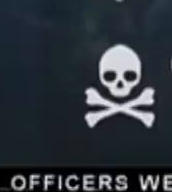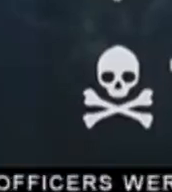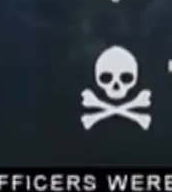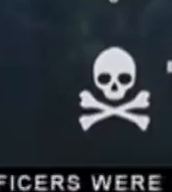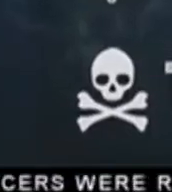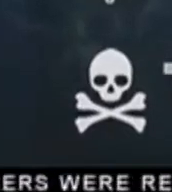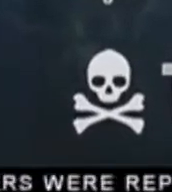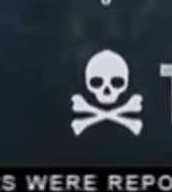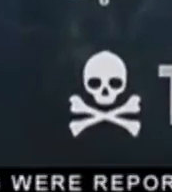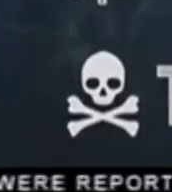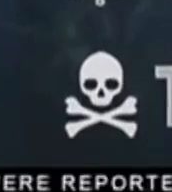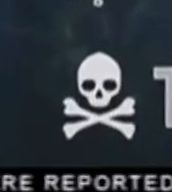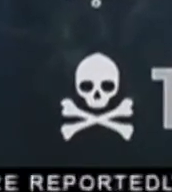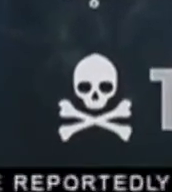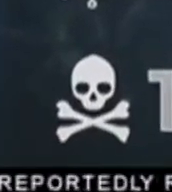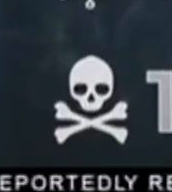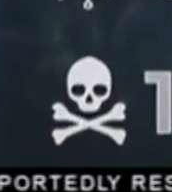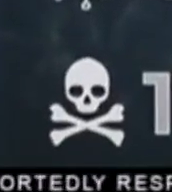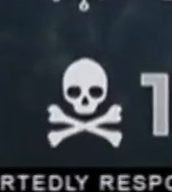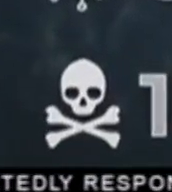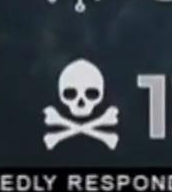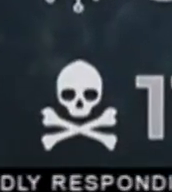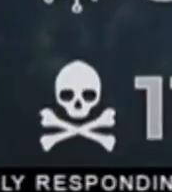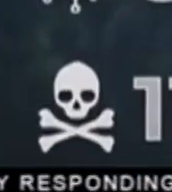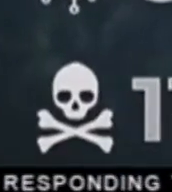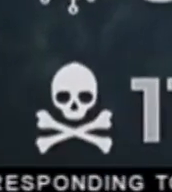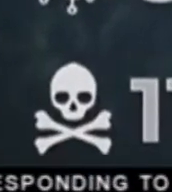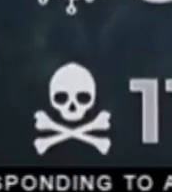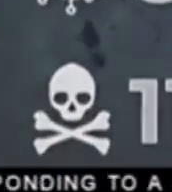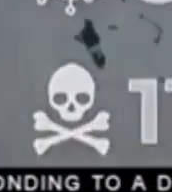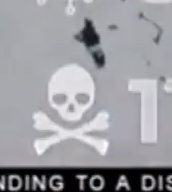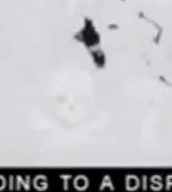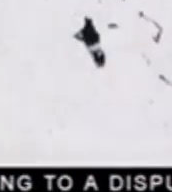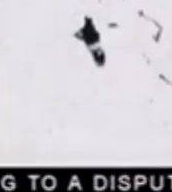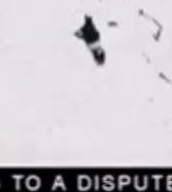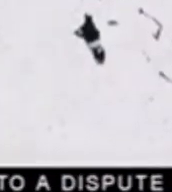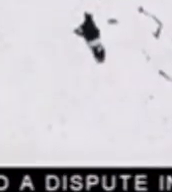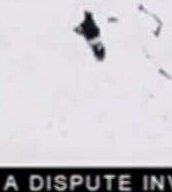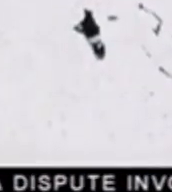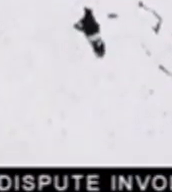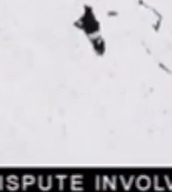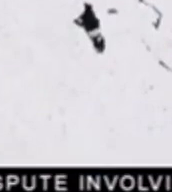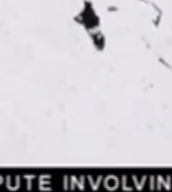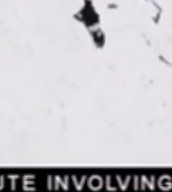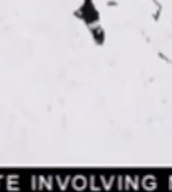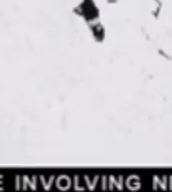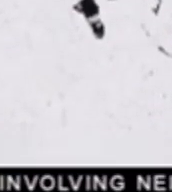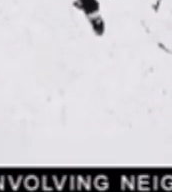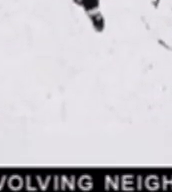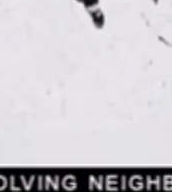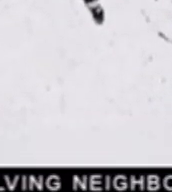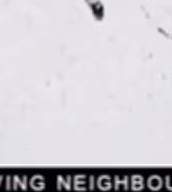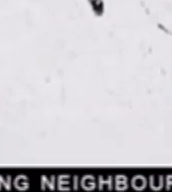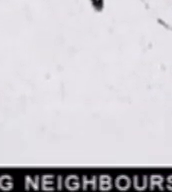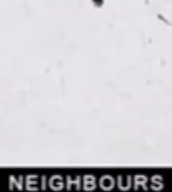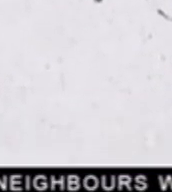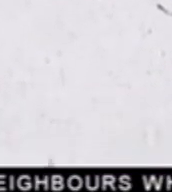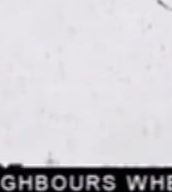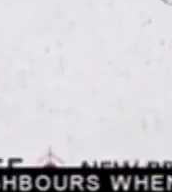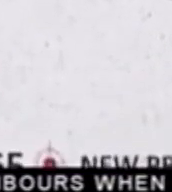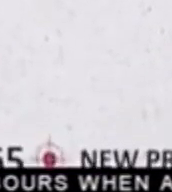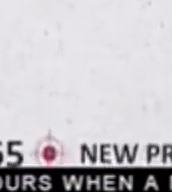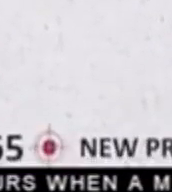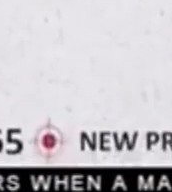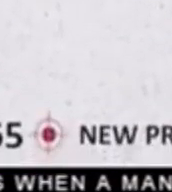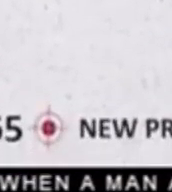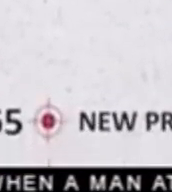COVID-19 dashboard to reflect what the health minister calls a clearer and more accurate picture of the data collected locally. Added is the number